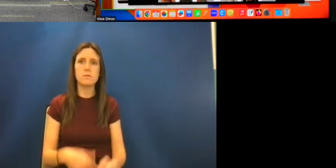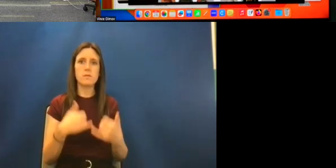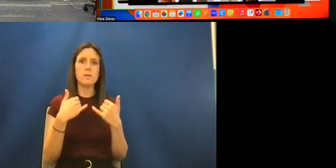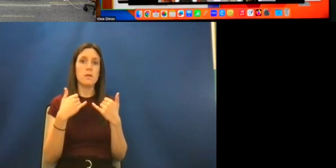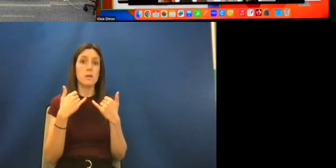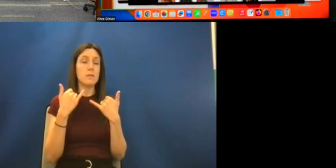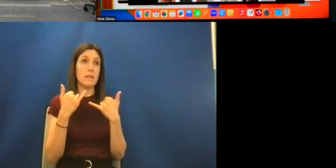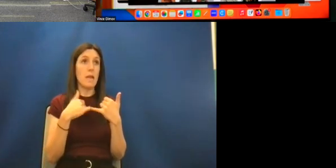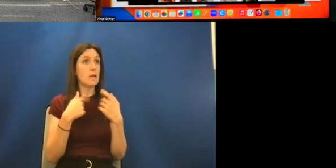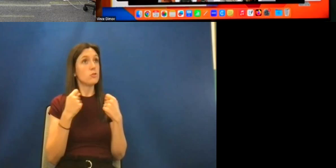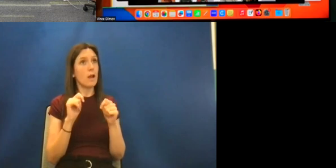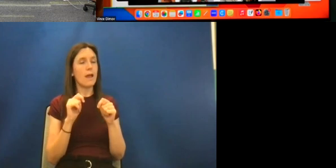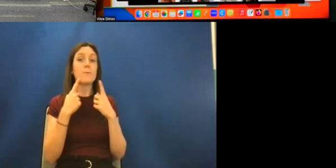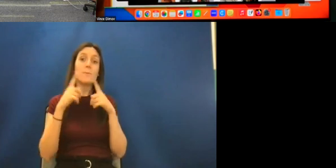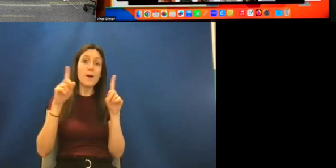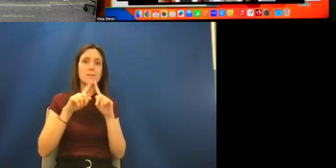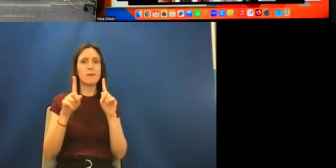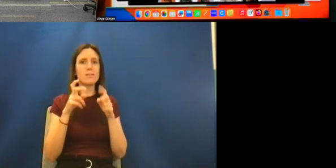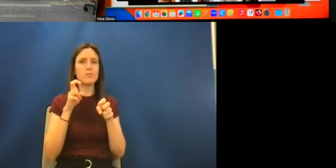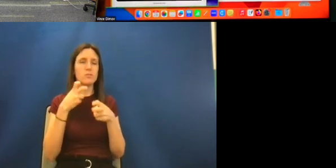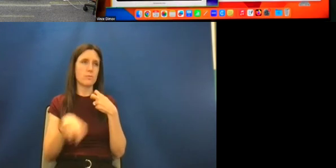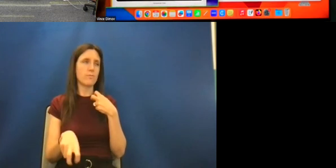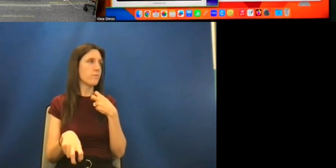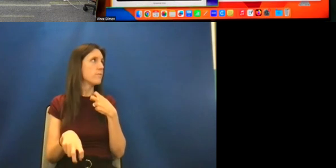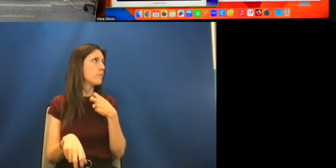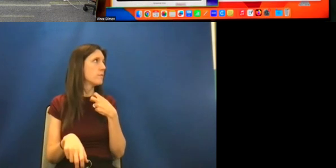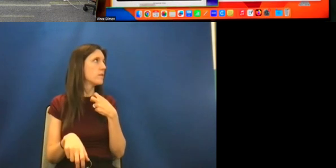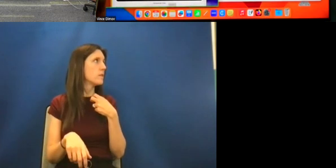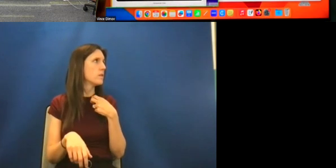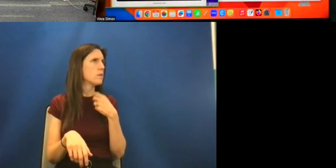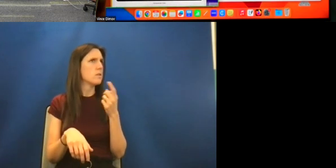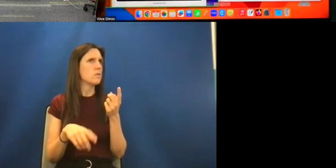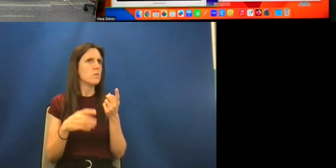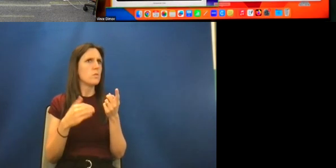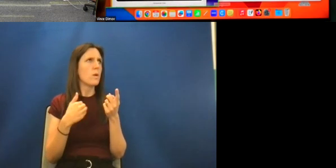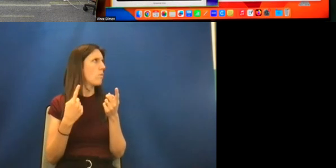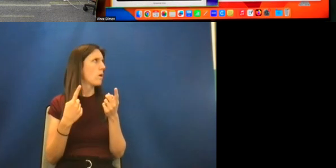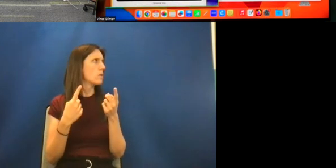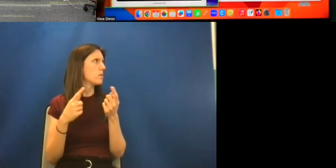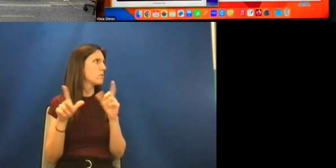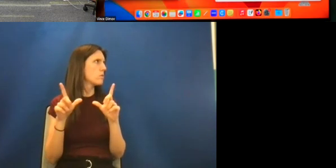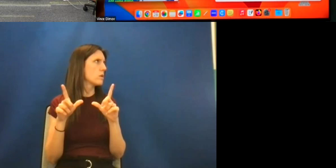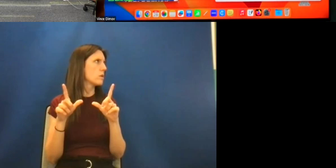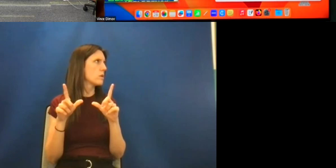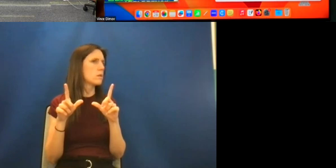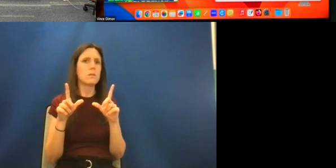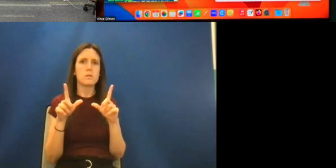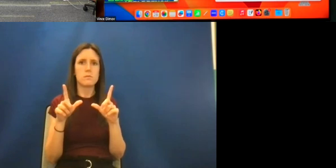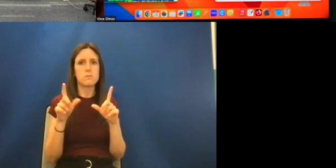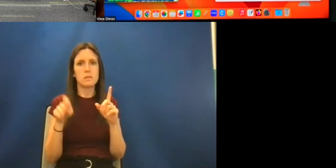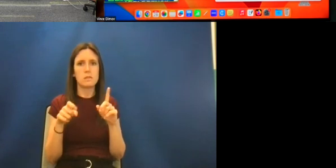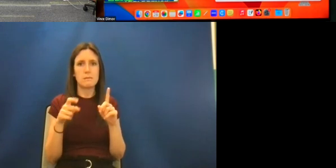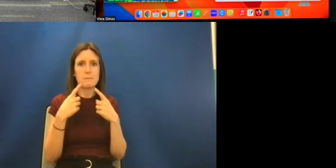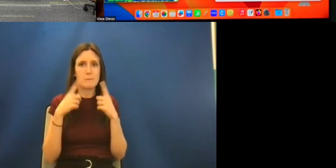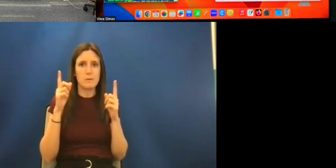one screen, and it works, but it is tricky. So if you do have just one screen, you just have to kind of make it work,